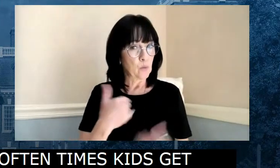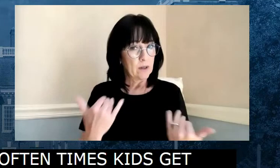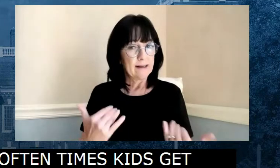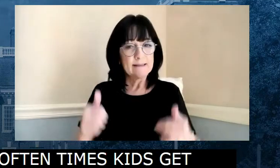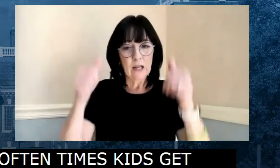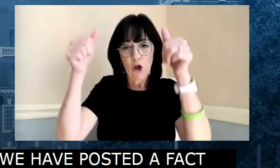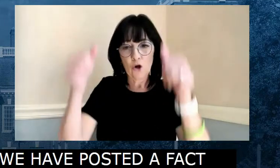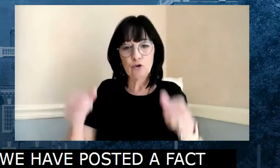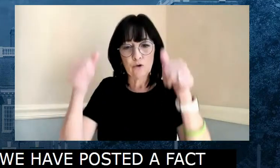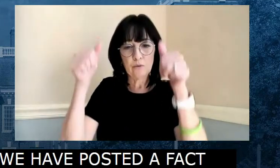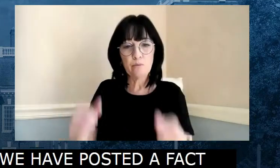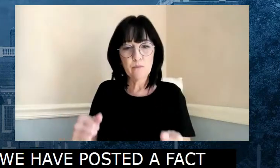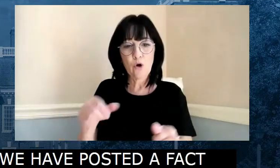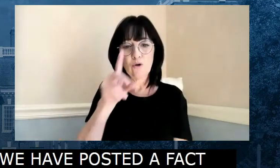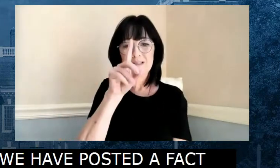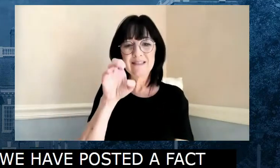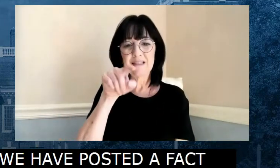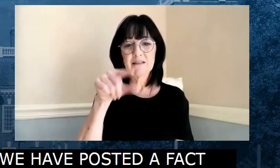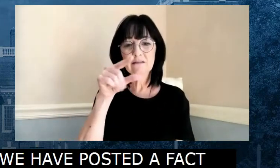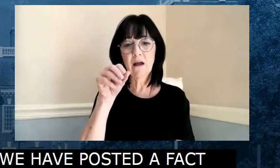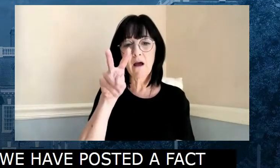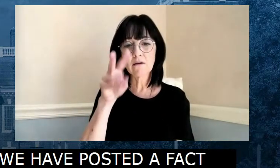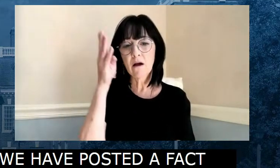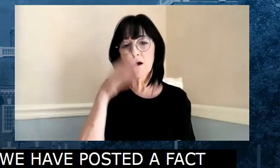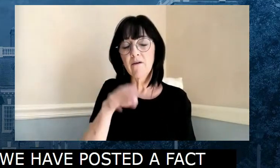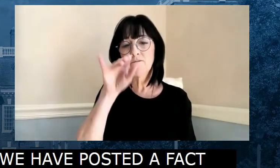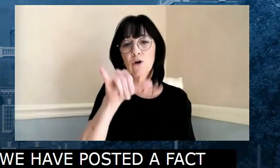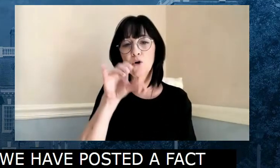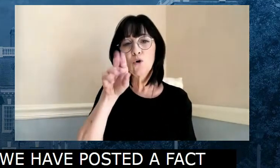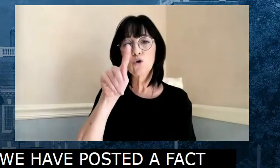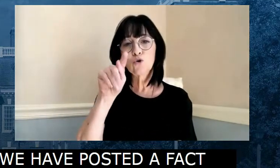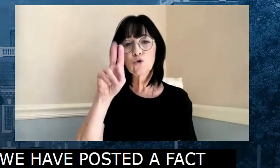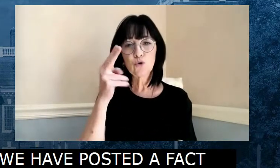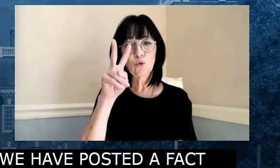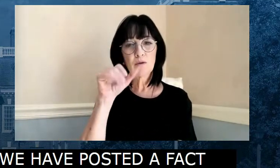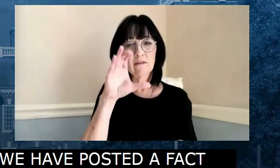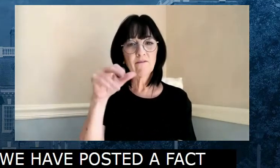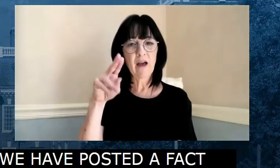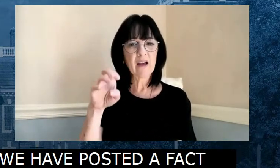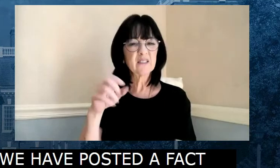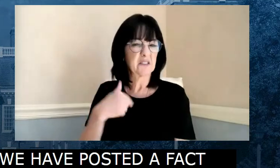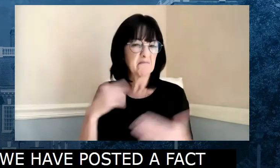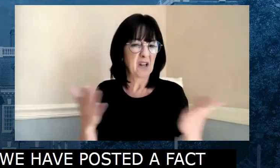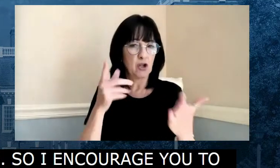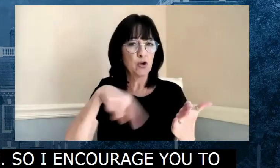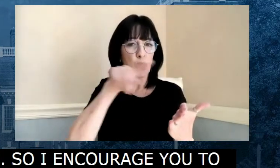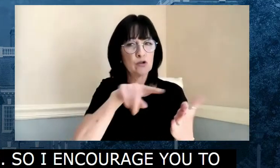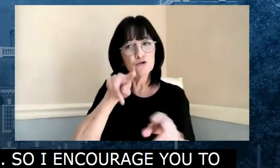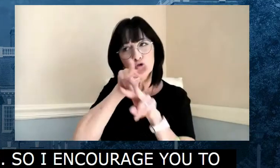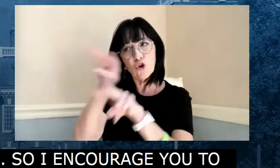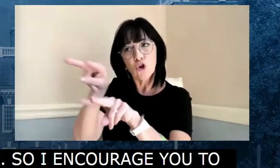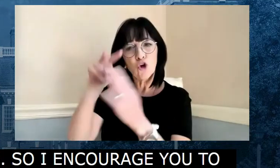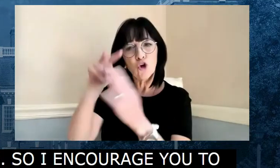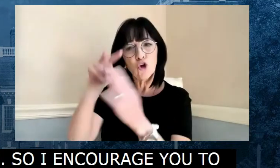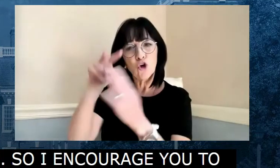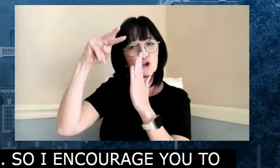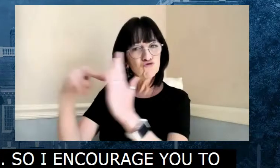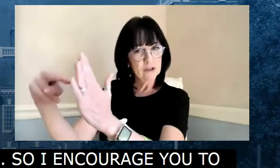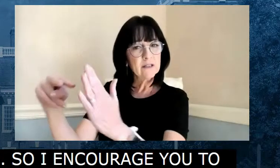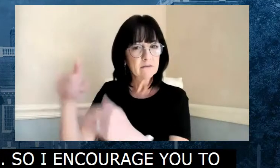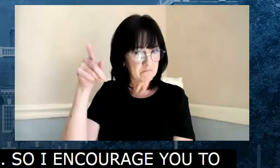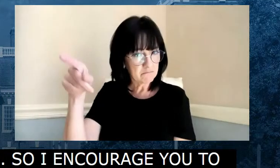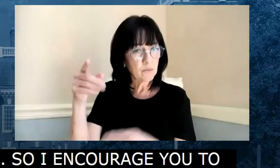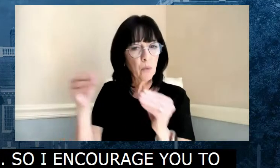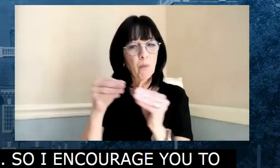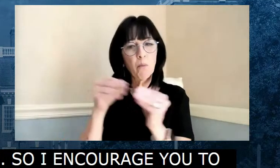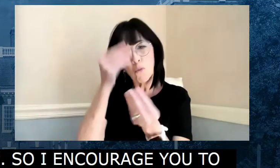website, de.gov/youth vaccine. So I encourage you to take a look for more details. Now, let me shift